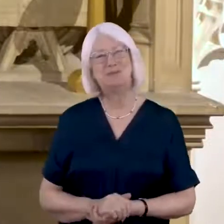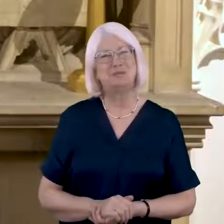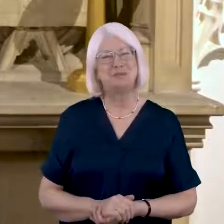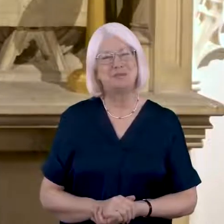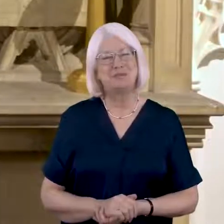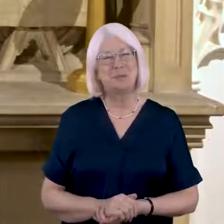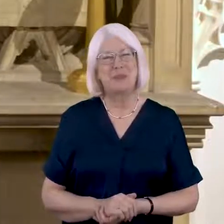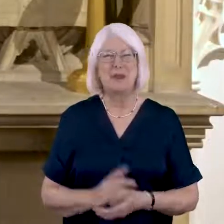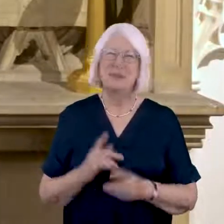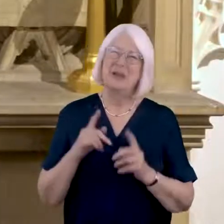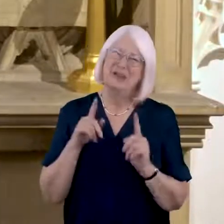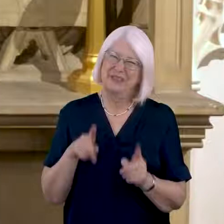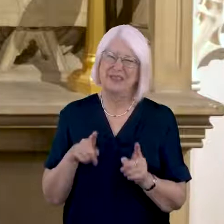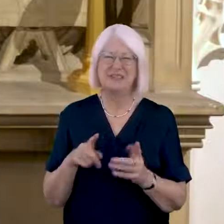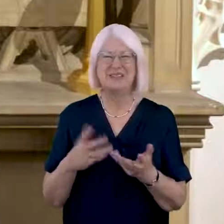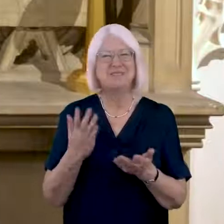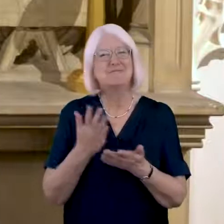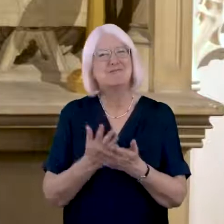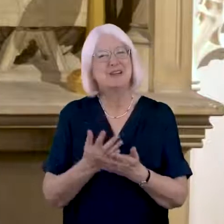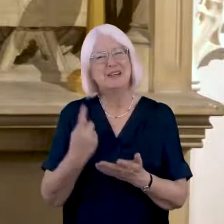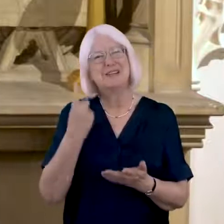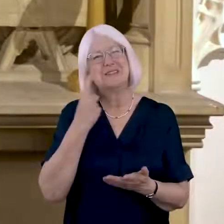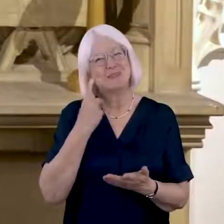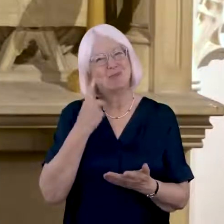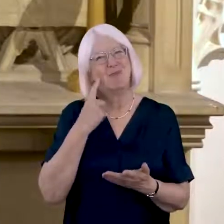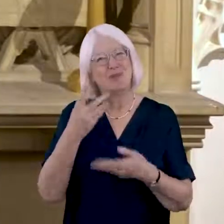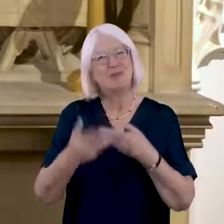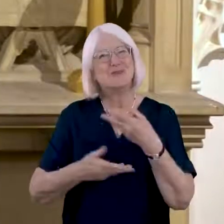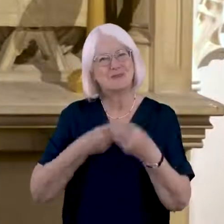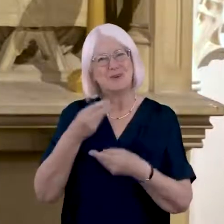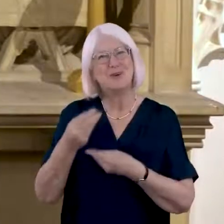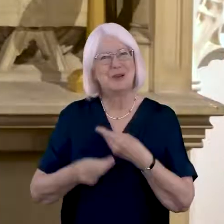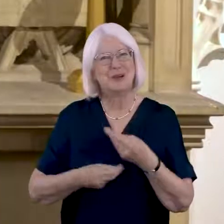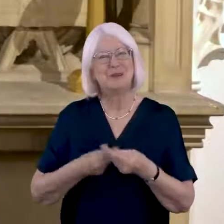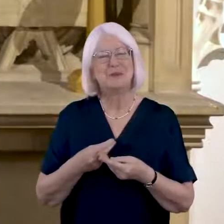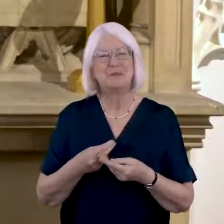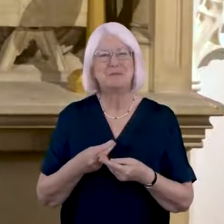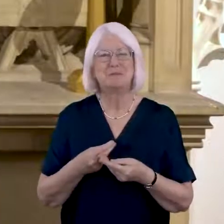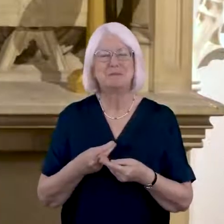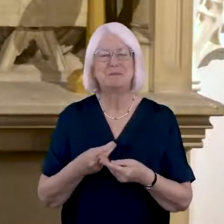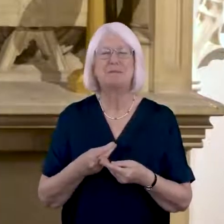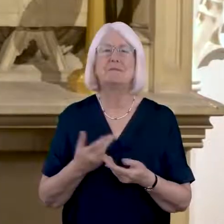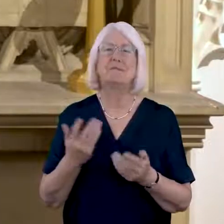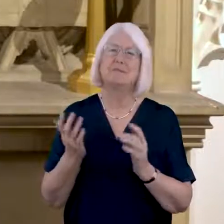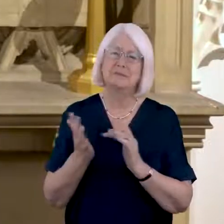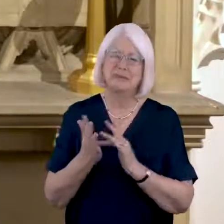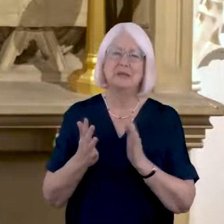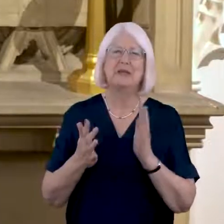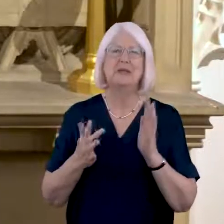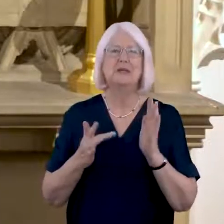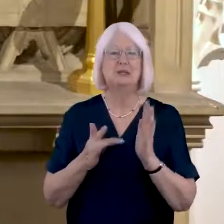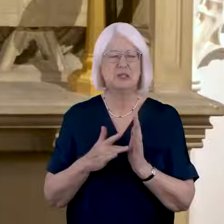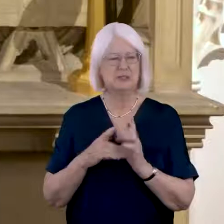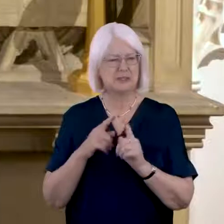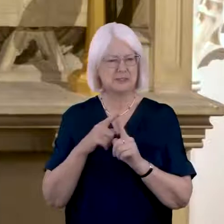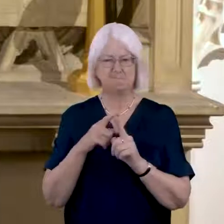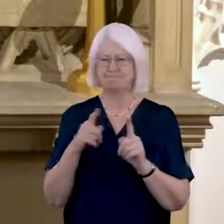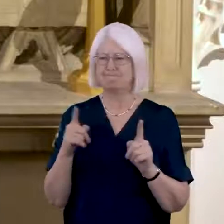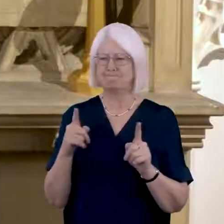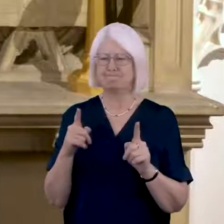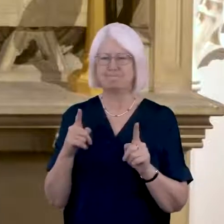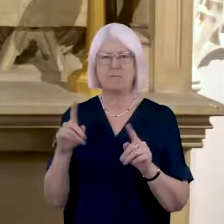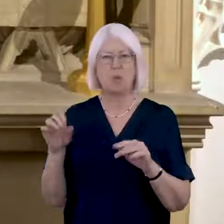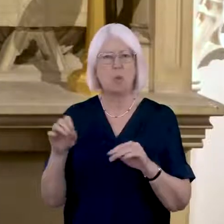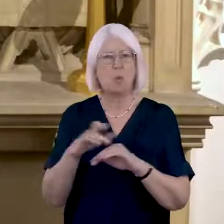At root, though, this is a much simpler story. It's a story about how Jesus takes the dishonour of the